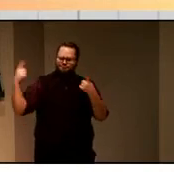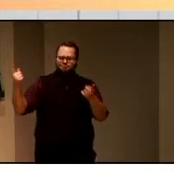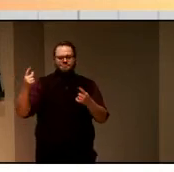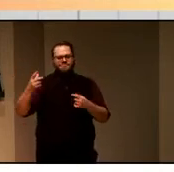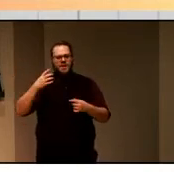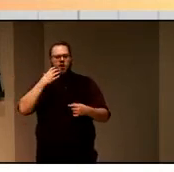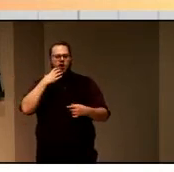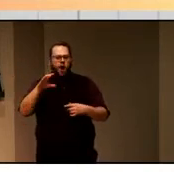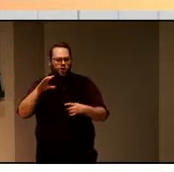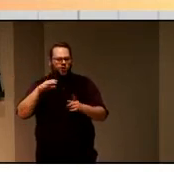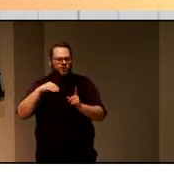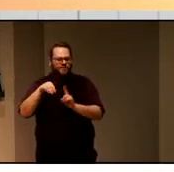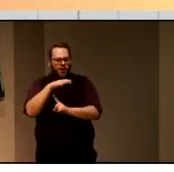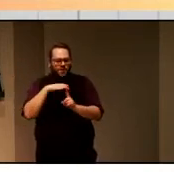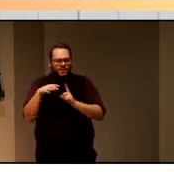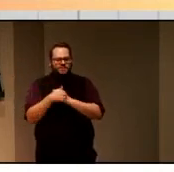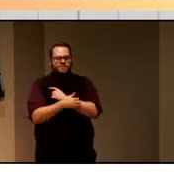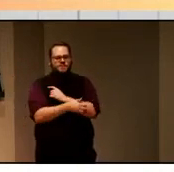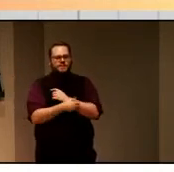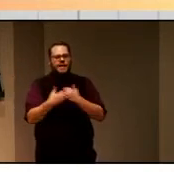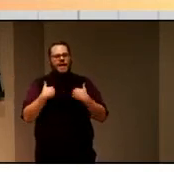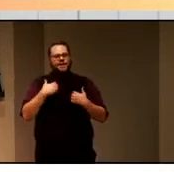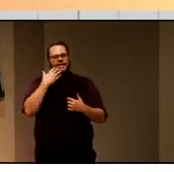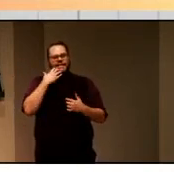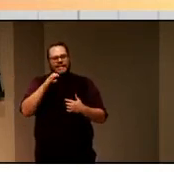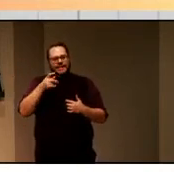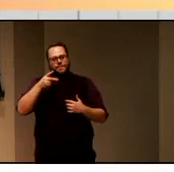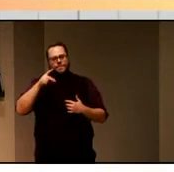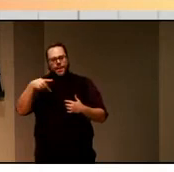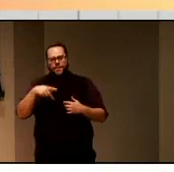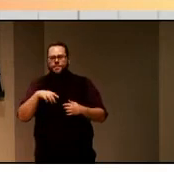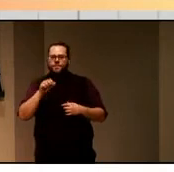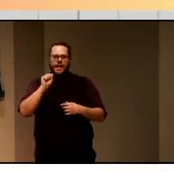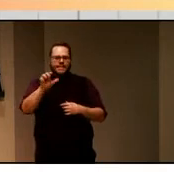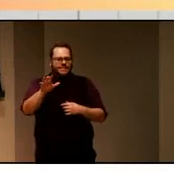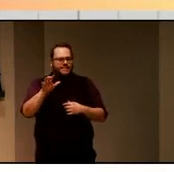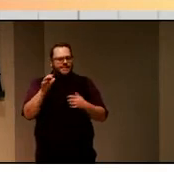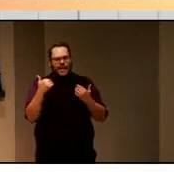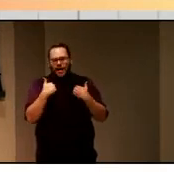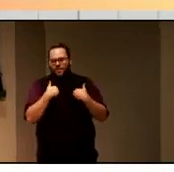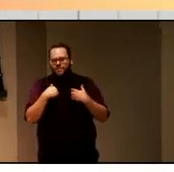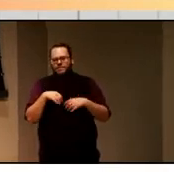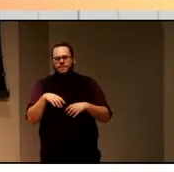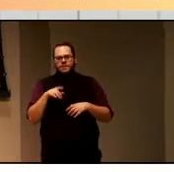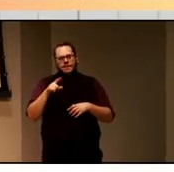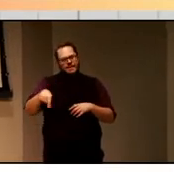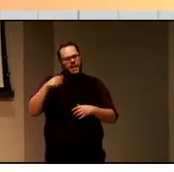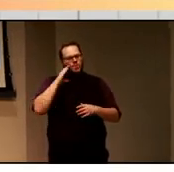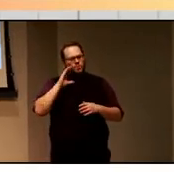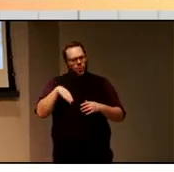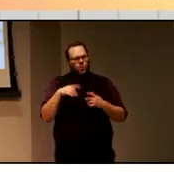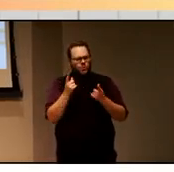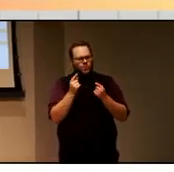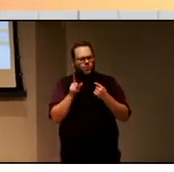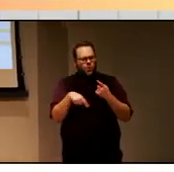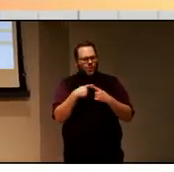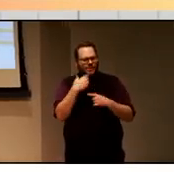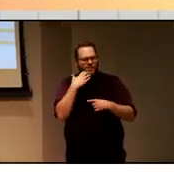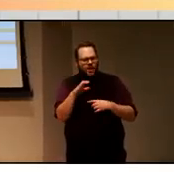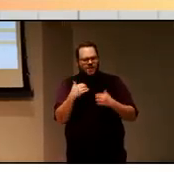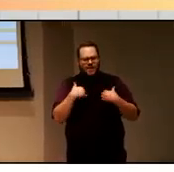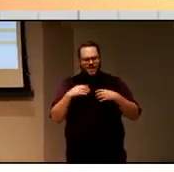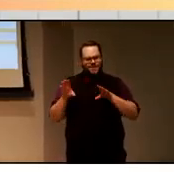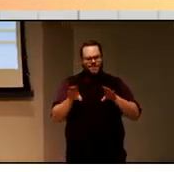have heat pumps or air conditioning, other ways for cool. They know what to do when it's hot. They have